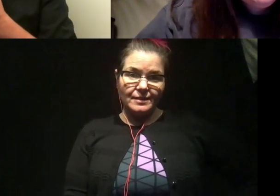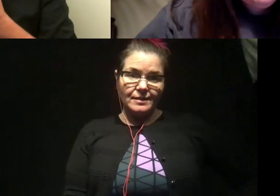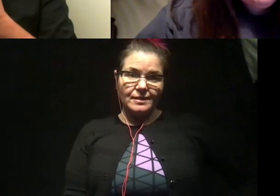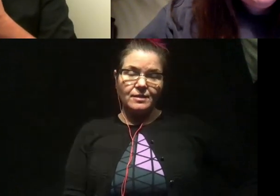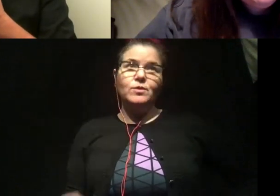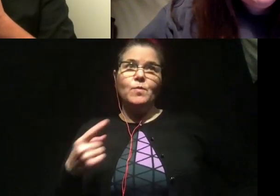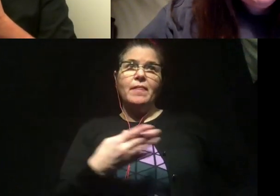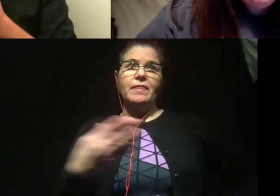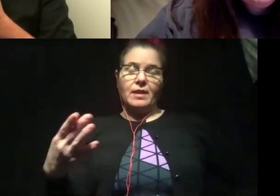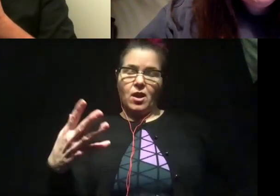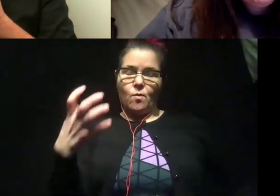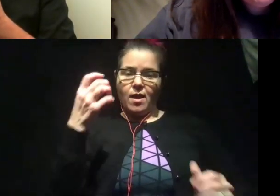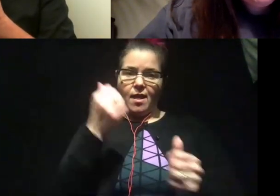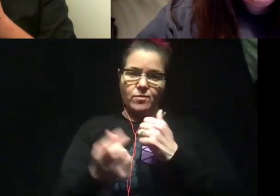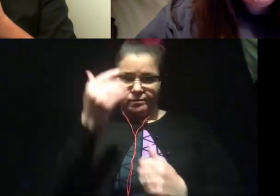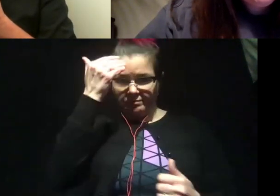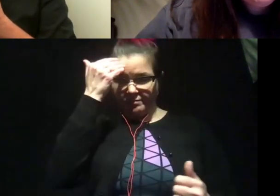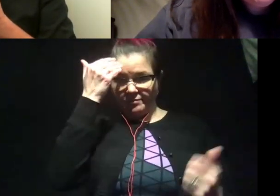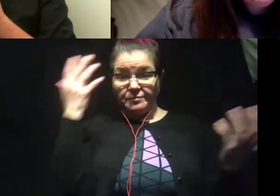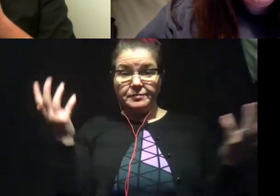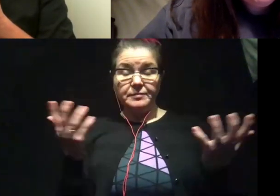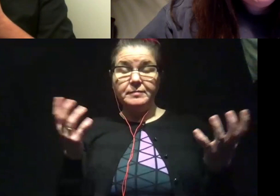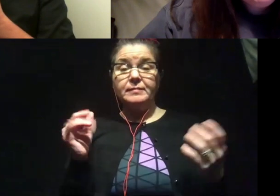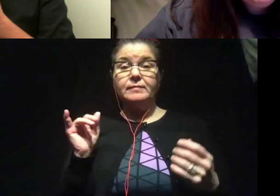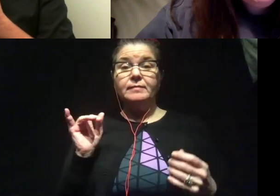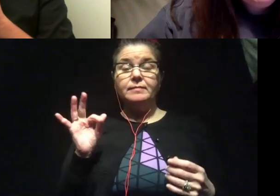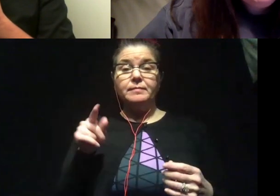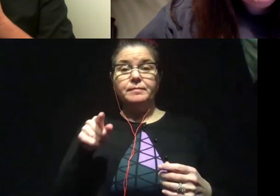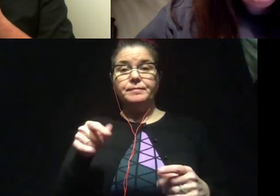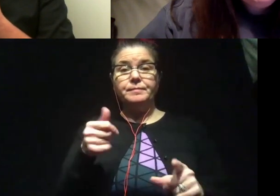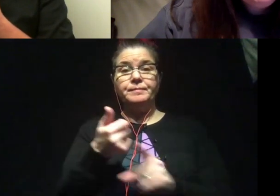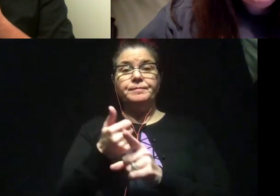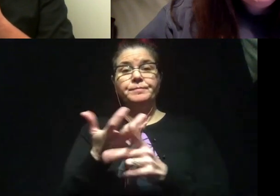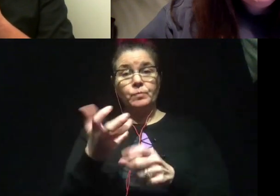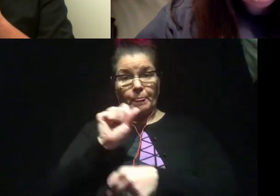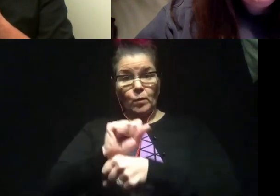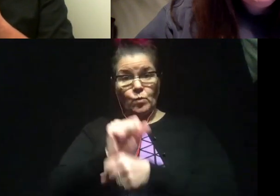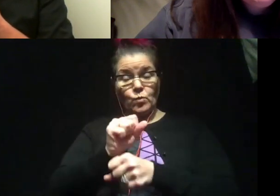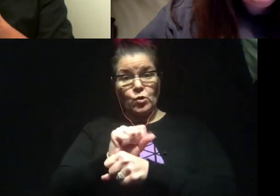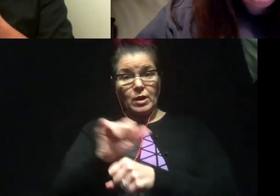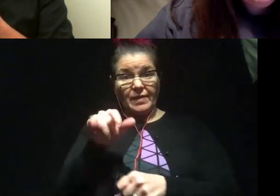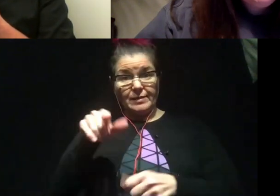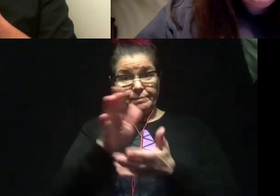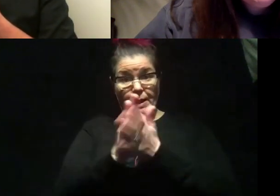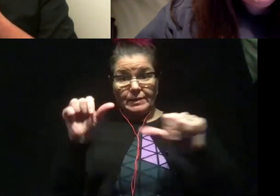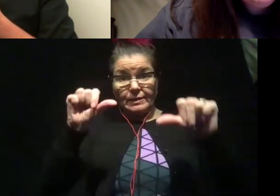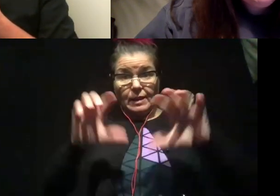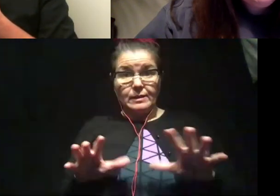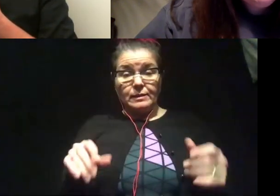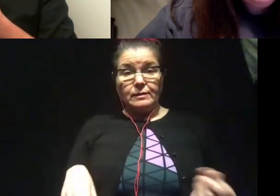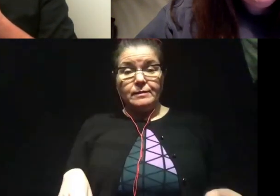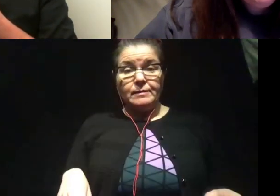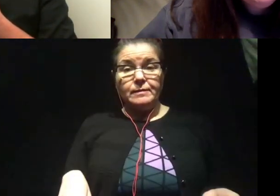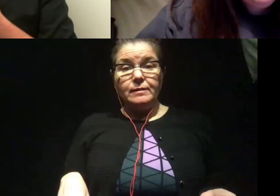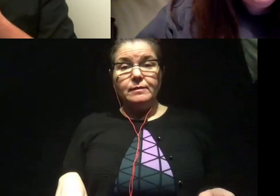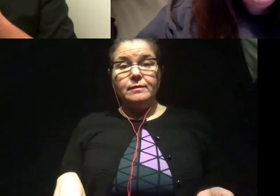one thing I'd like everybody to know is that if you're wanting to do work like this, like to be a scientist,